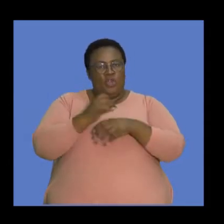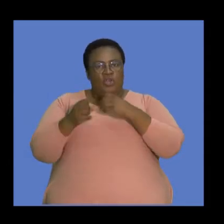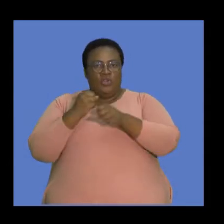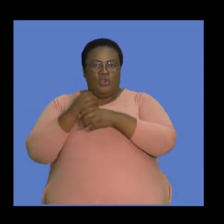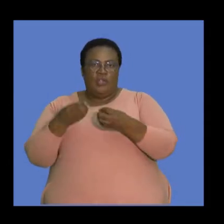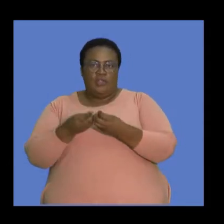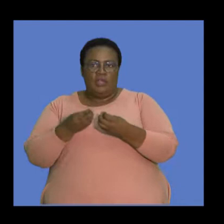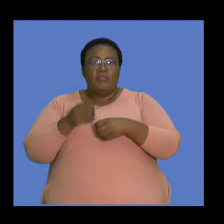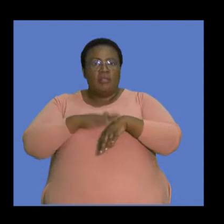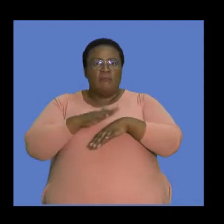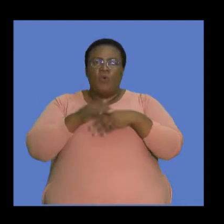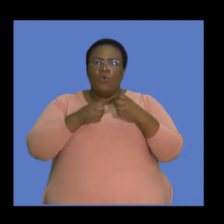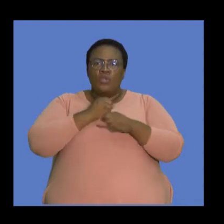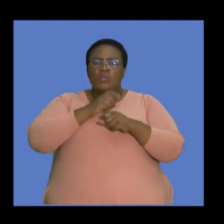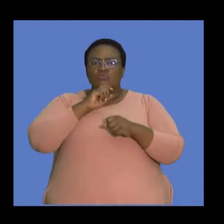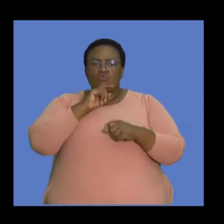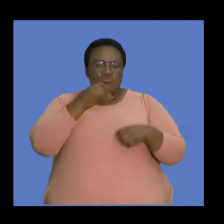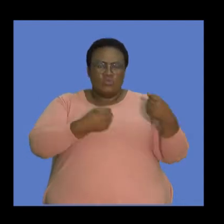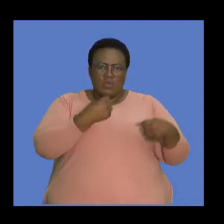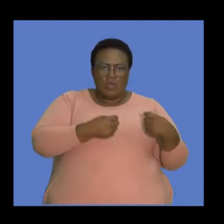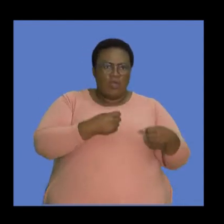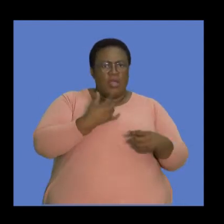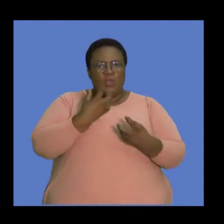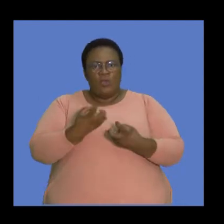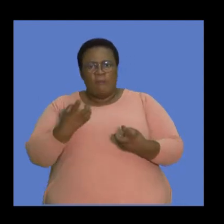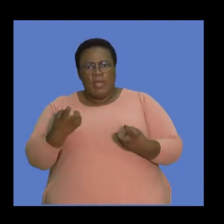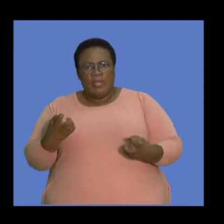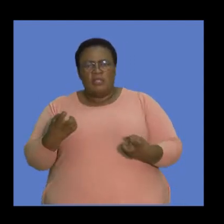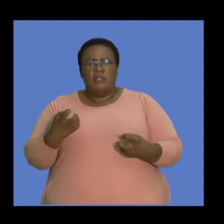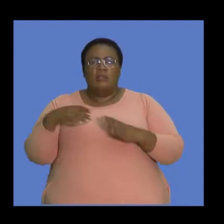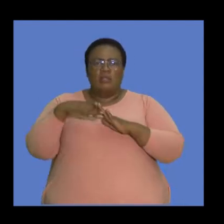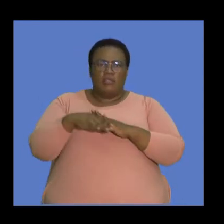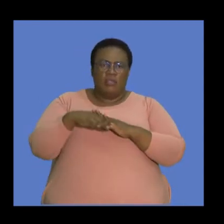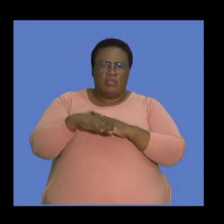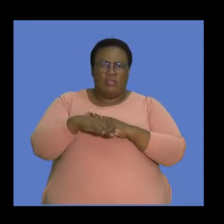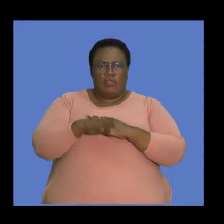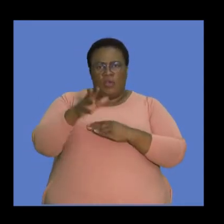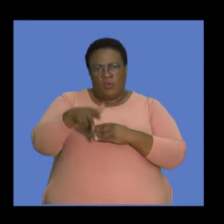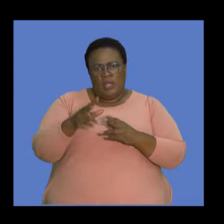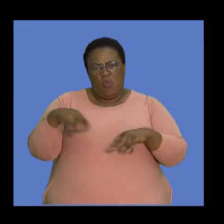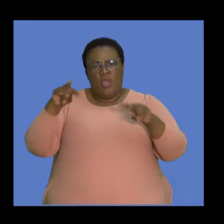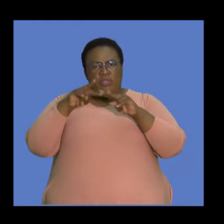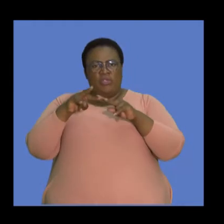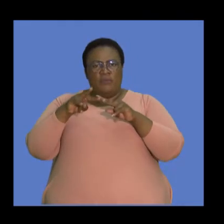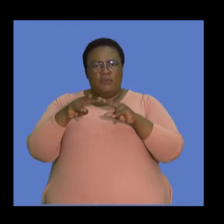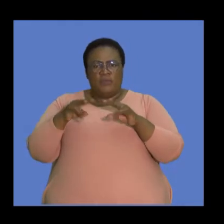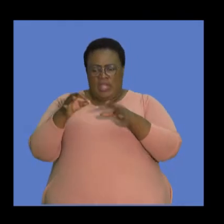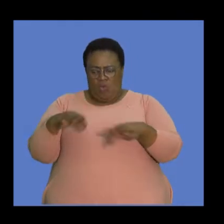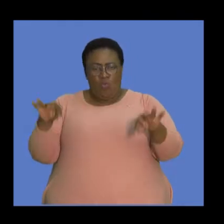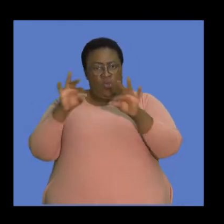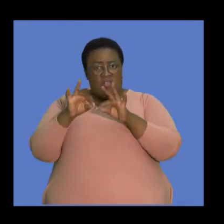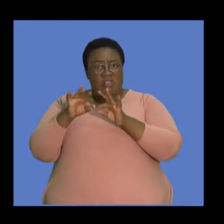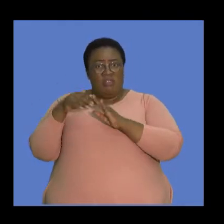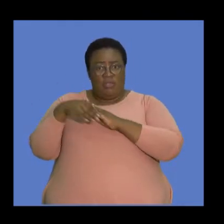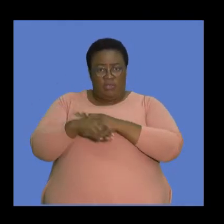using this particular maybe vehicle or equipment, the less it's going to be worth.